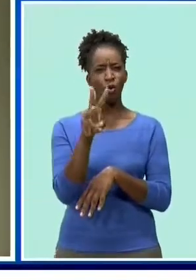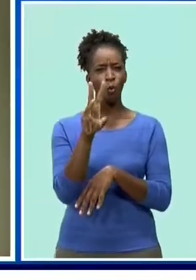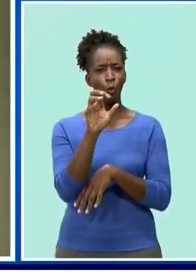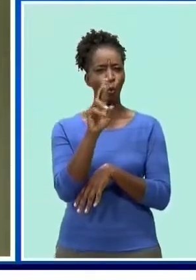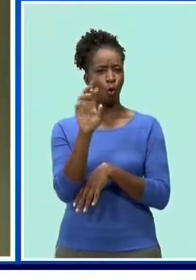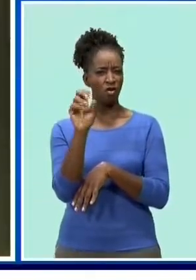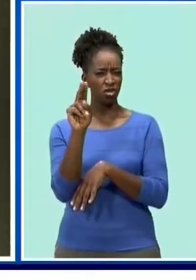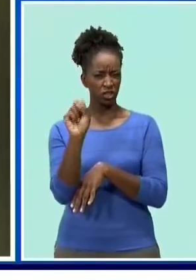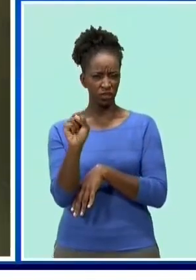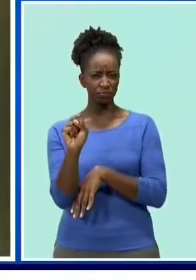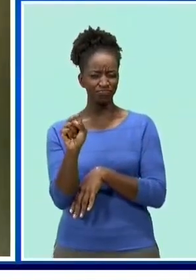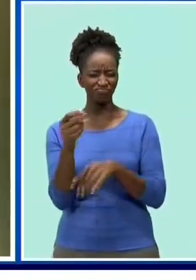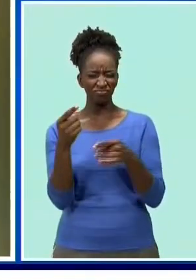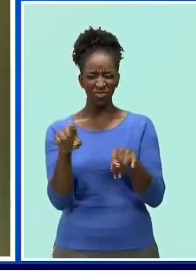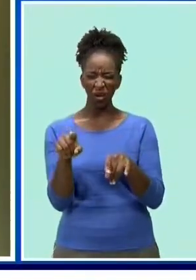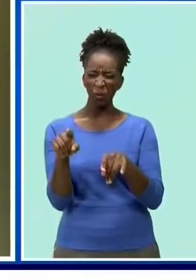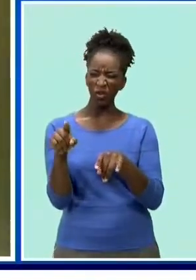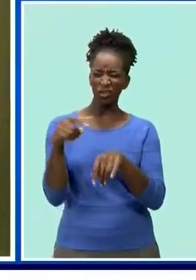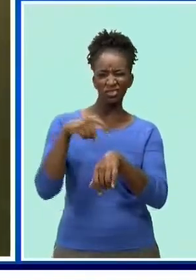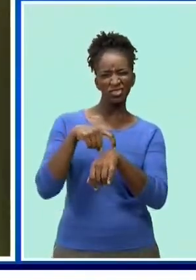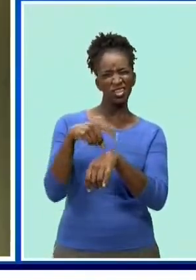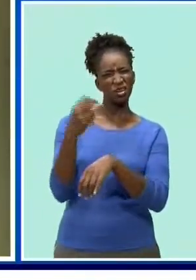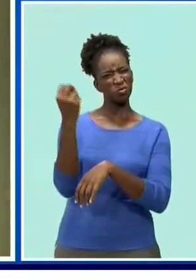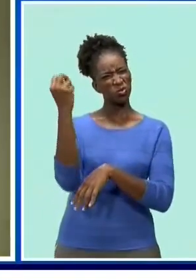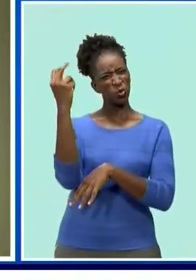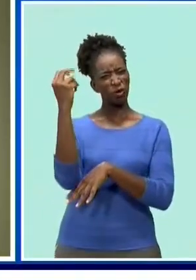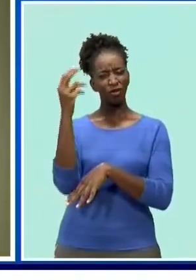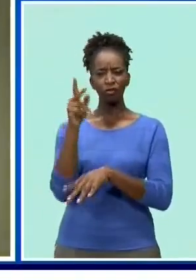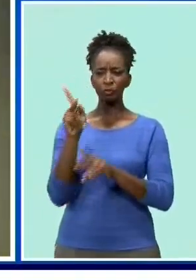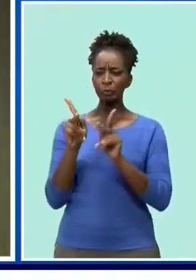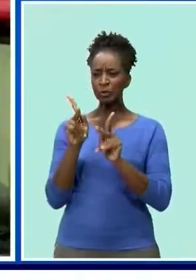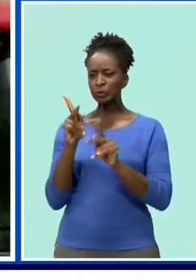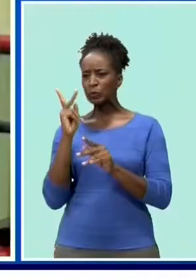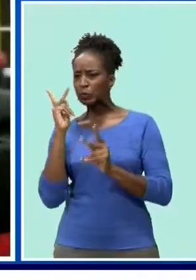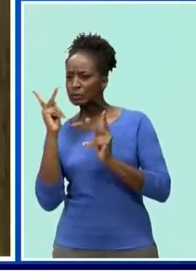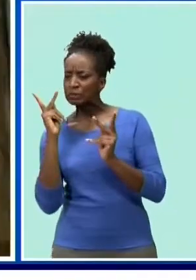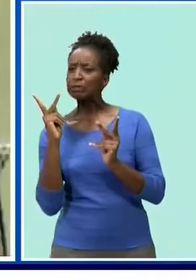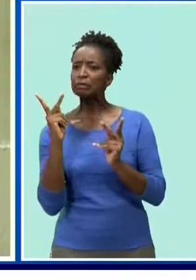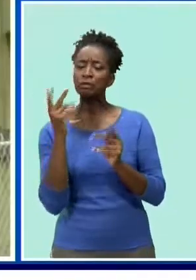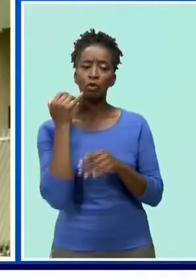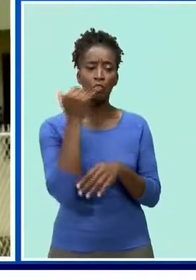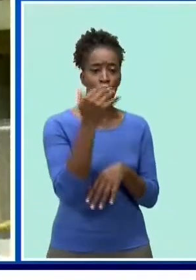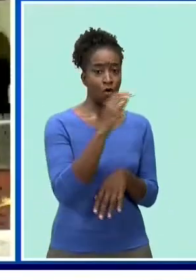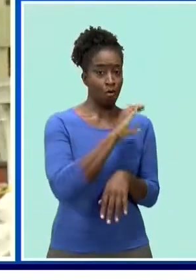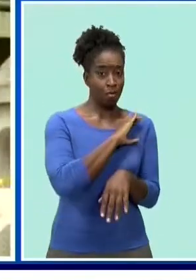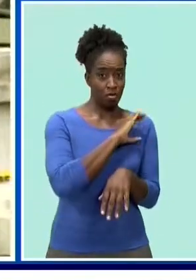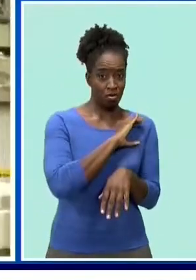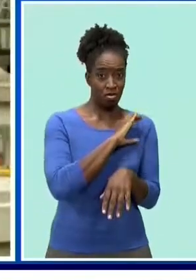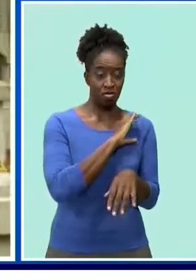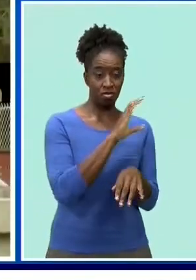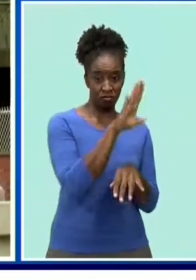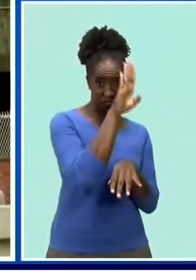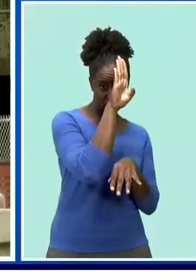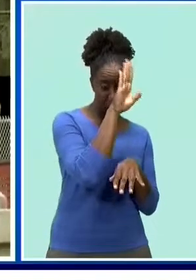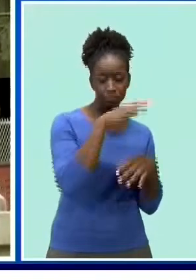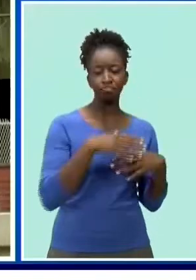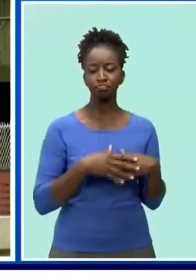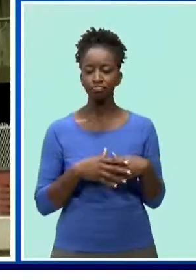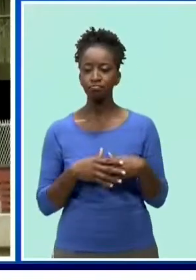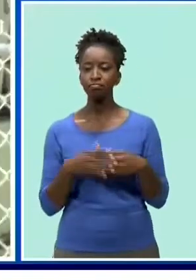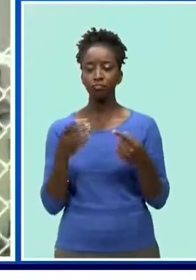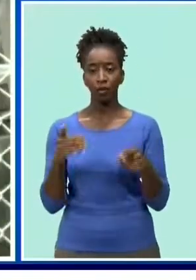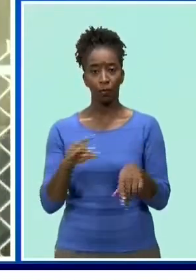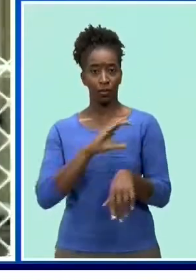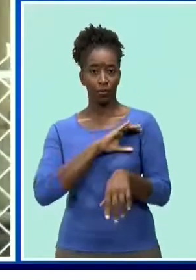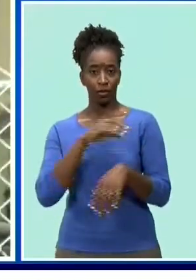in the area raised the alarm, calling the fire service and police. Public Relations Officer Inspector Rodney Innes says they